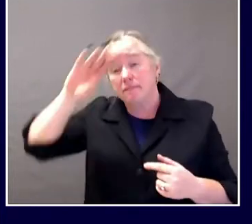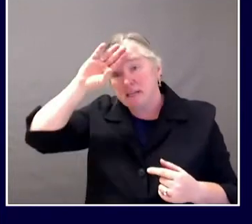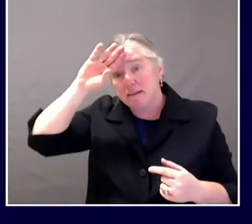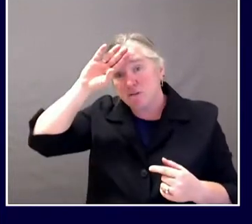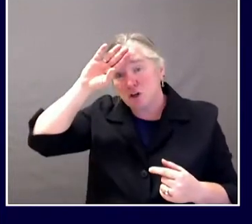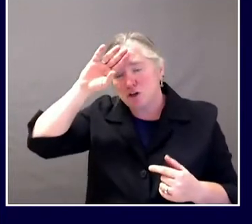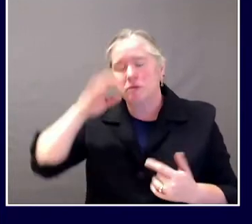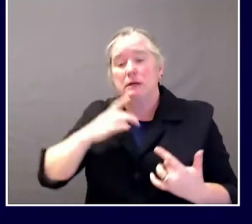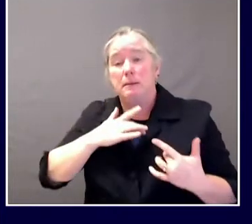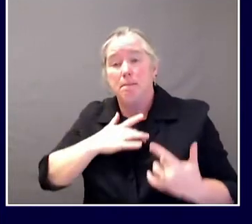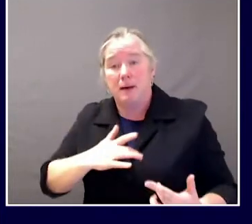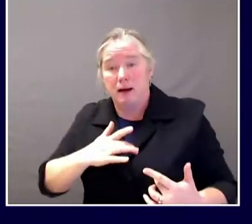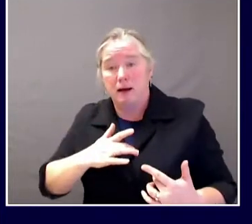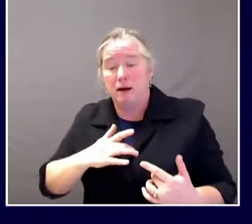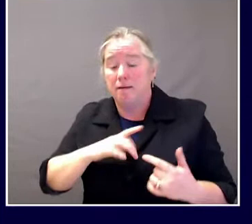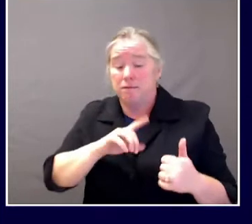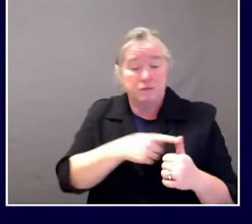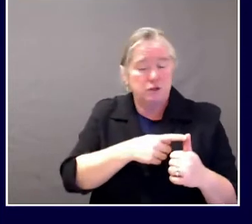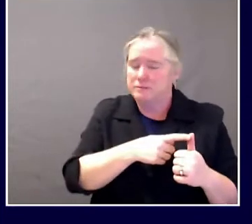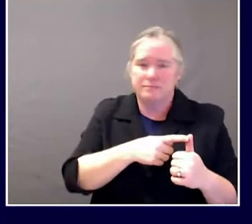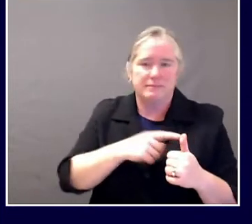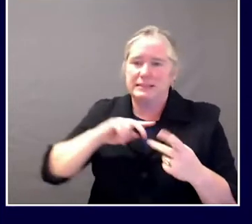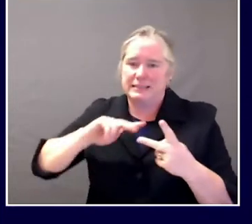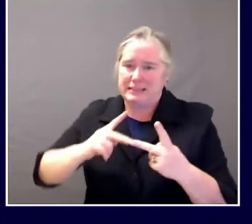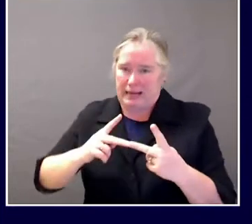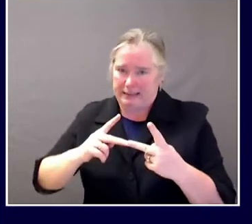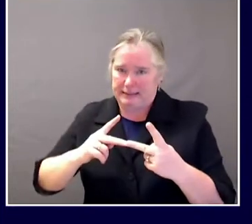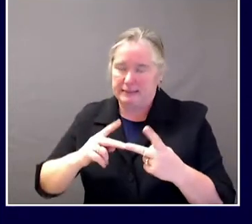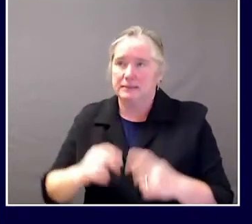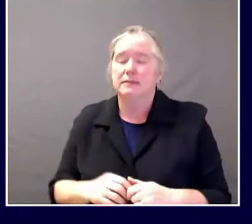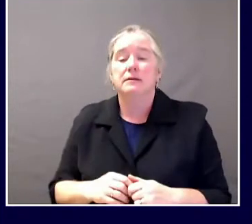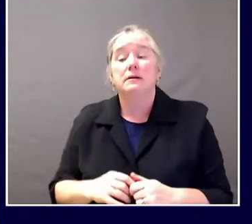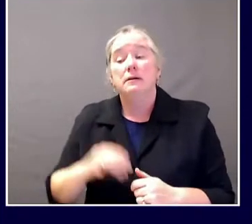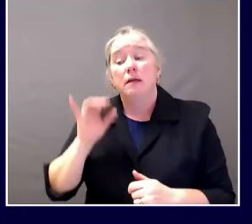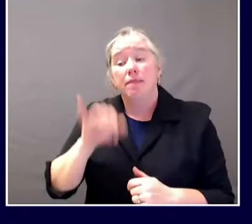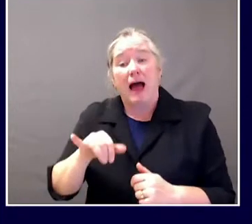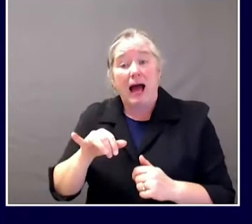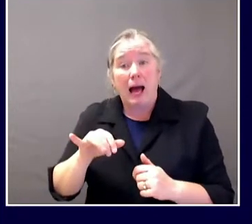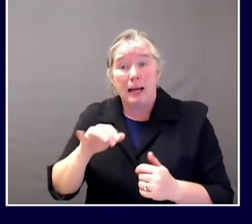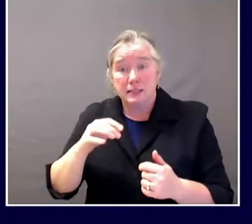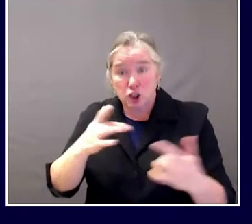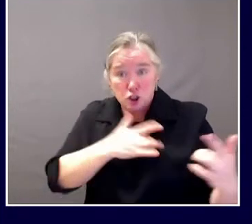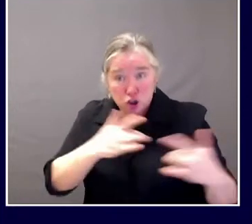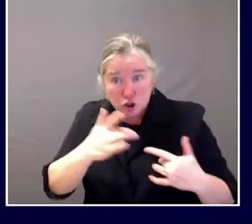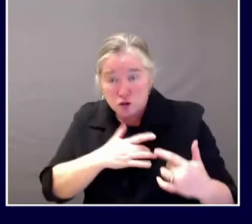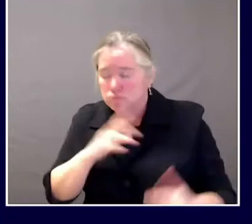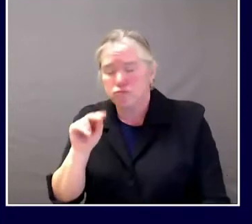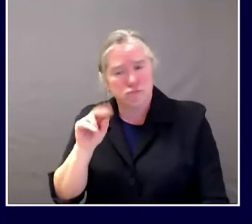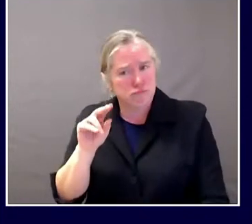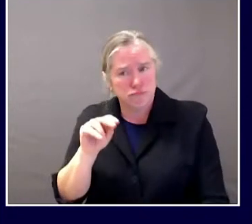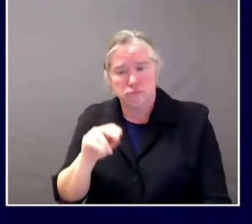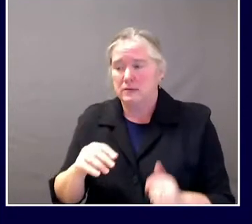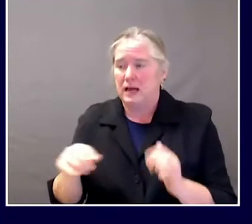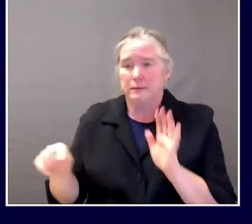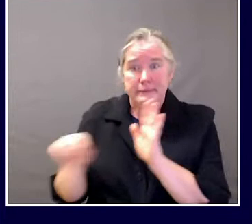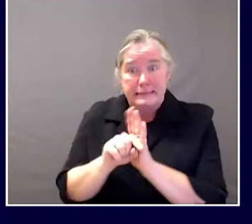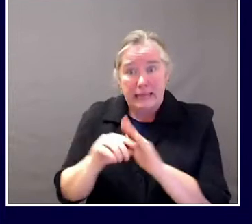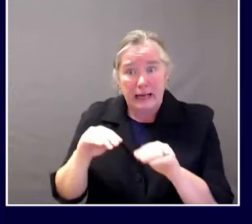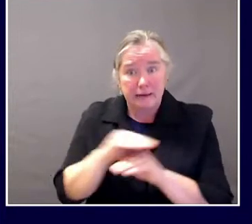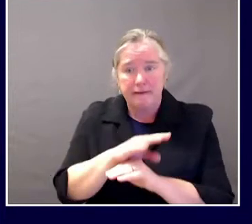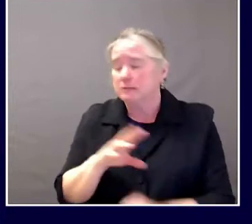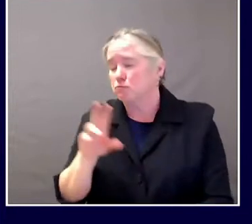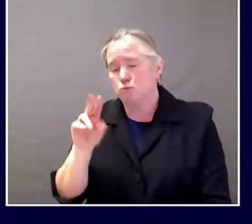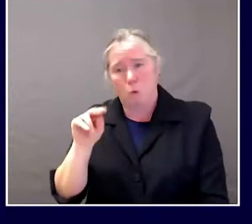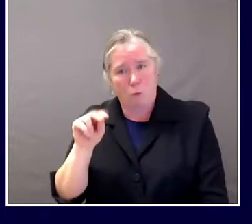the first dose. This is not an adverse reaction. It's not a concerning reaction. It is indeed how